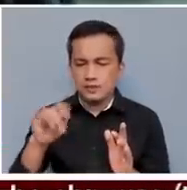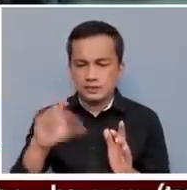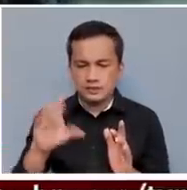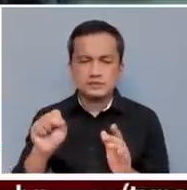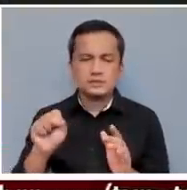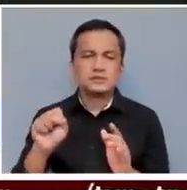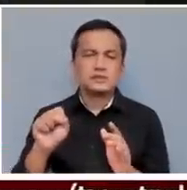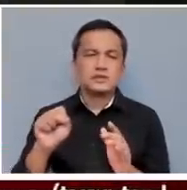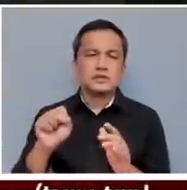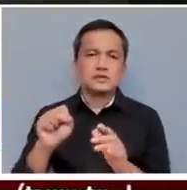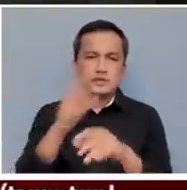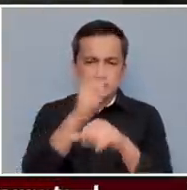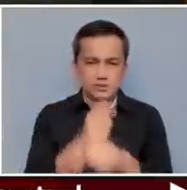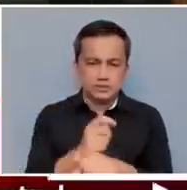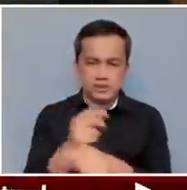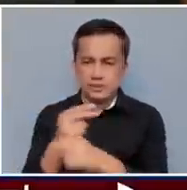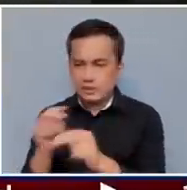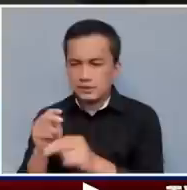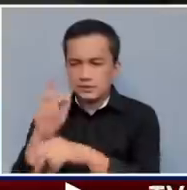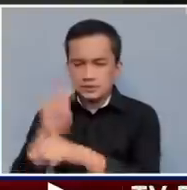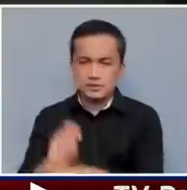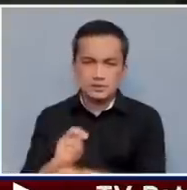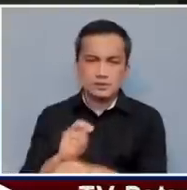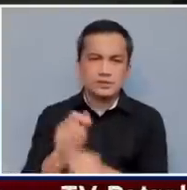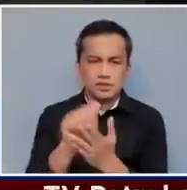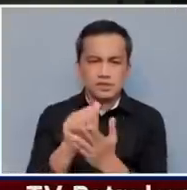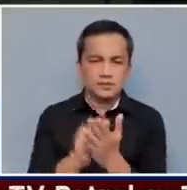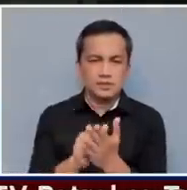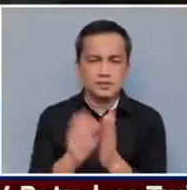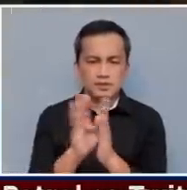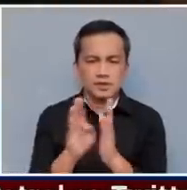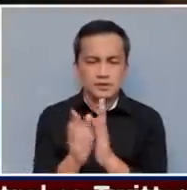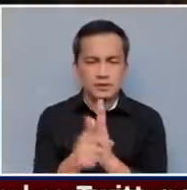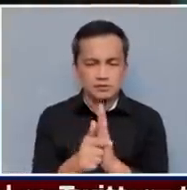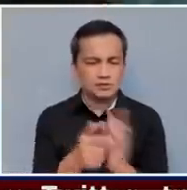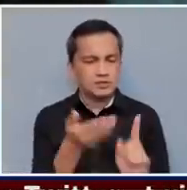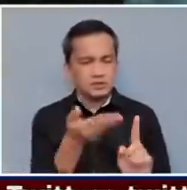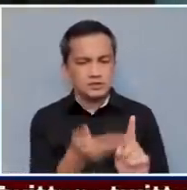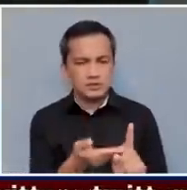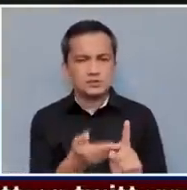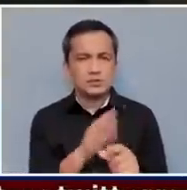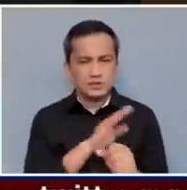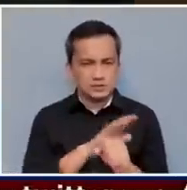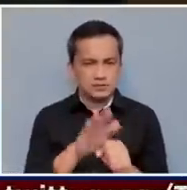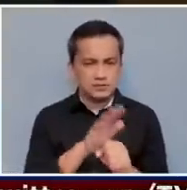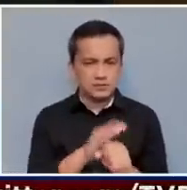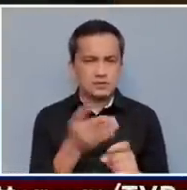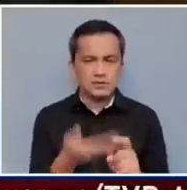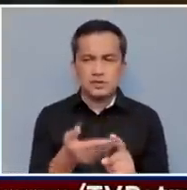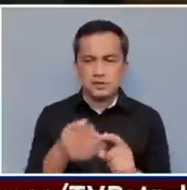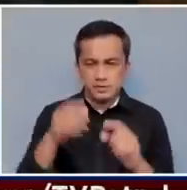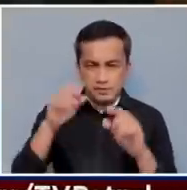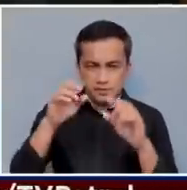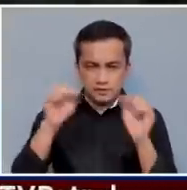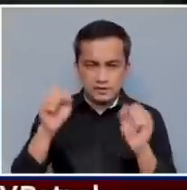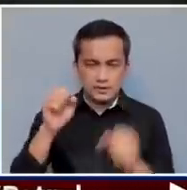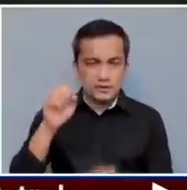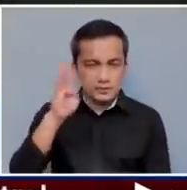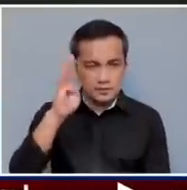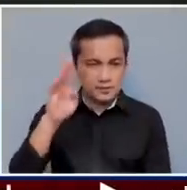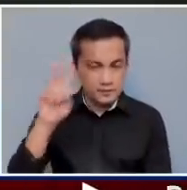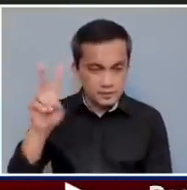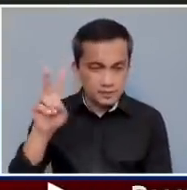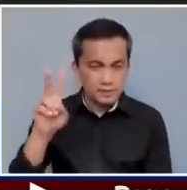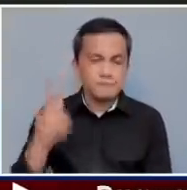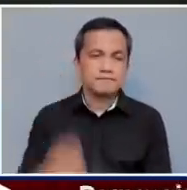non-traditional politics and her academic background, I think this is a strategic coming from President-elect